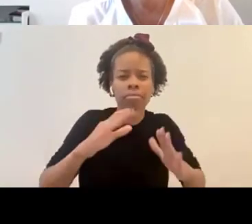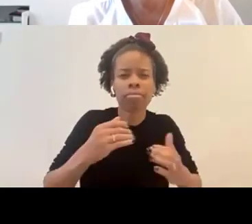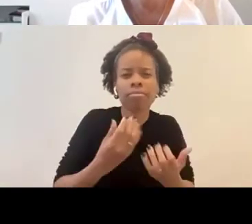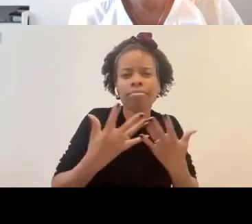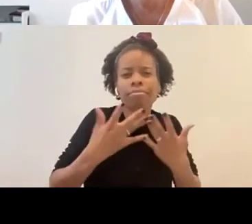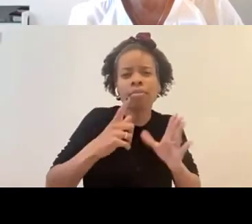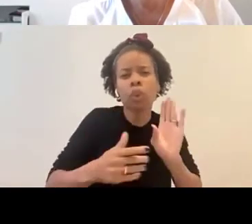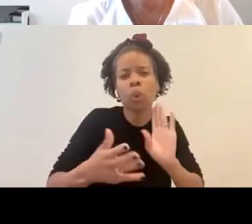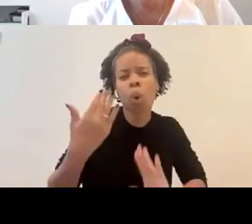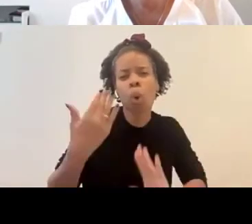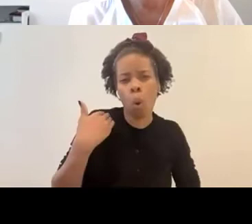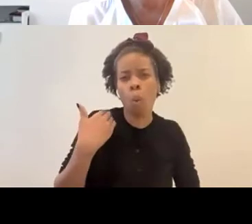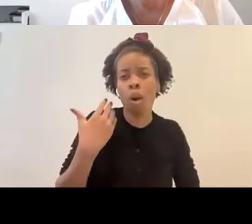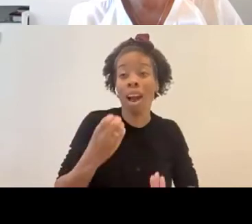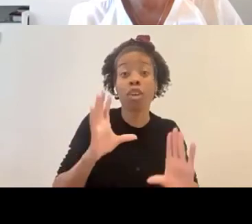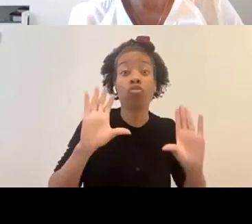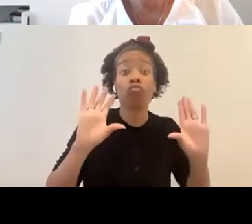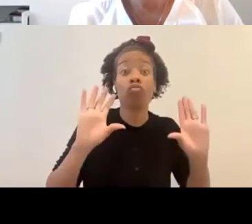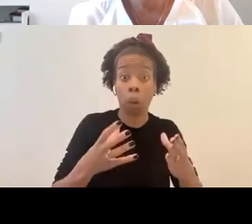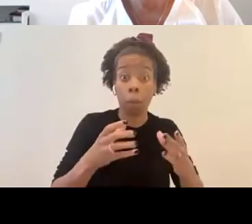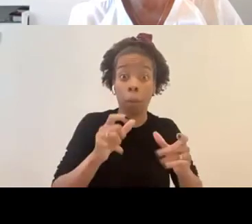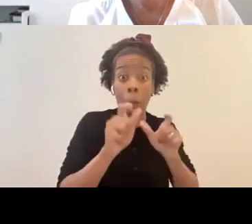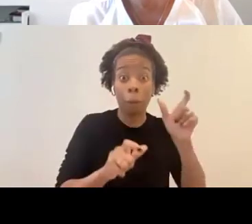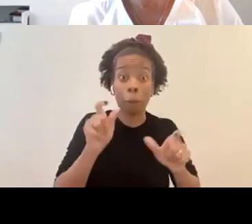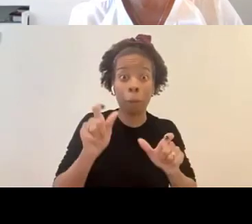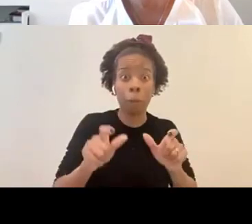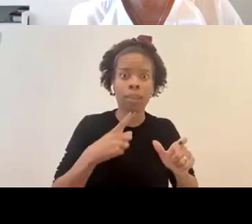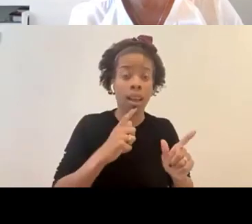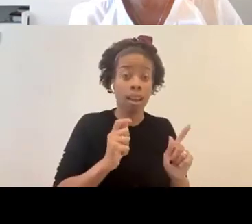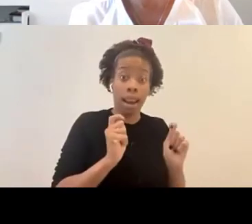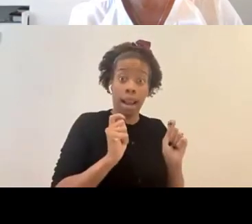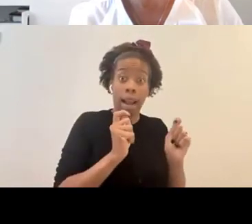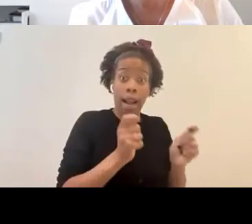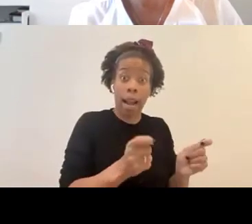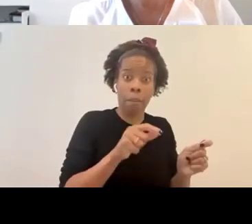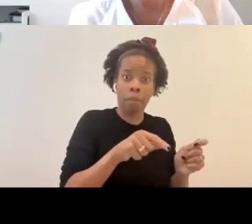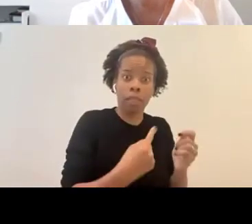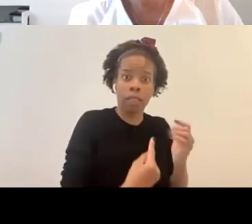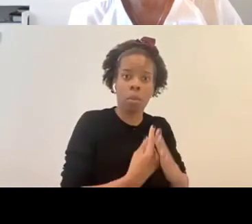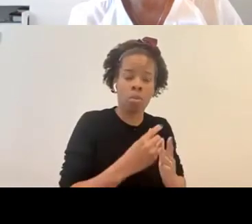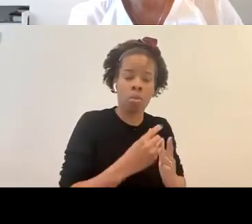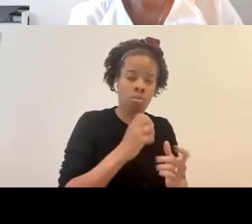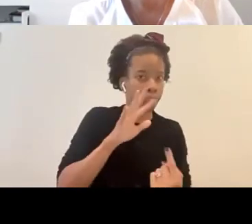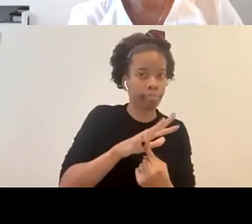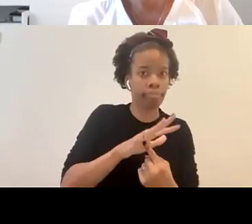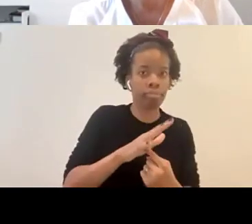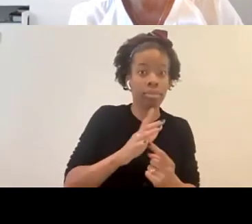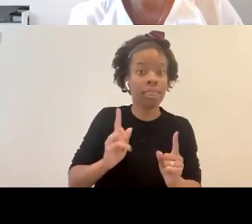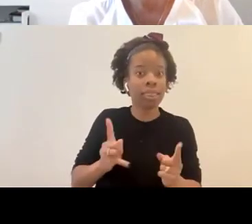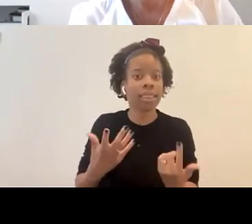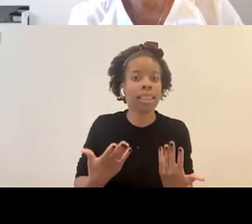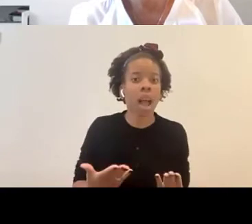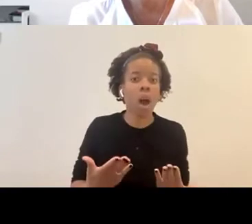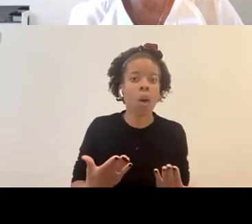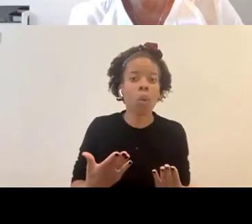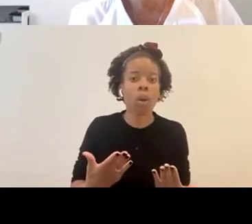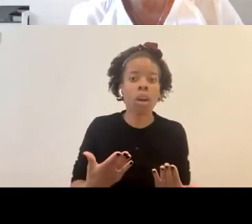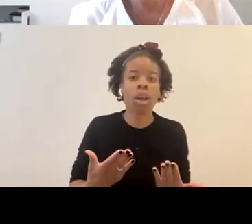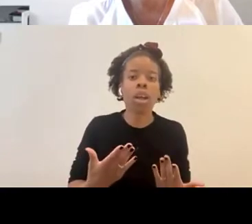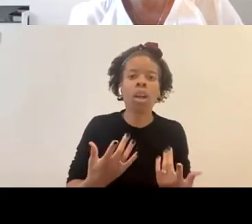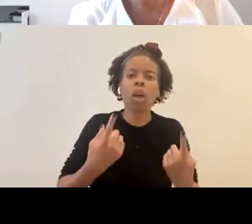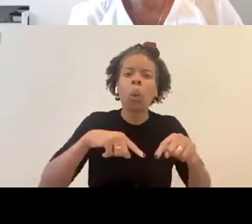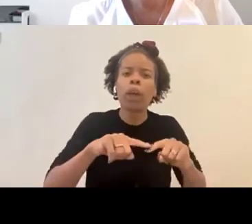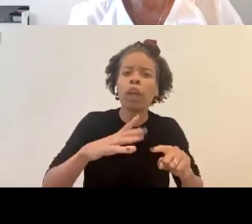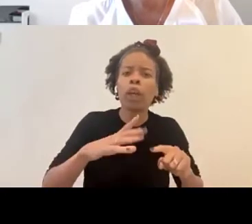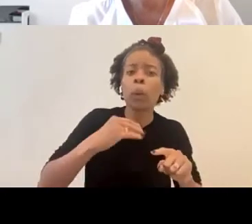group of people who said naming the moment is important. And that's what we're doing right now, that we are using the stimulus of